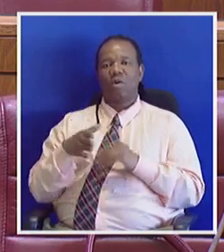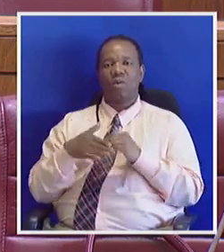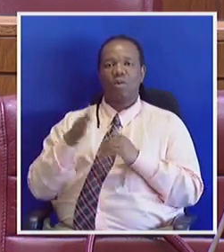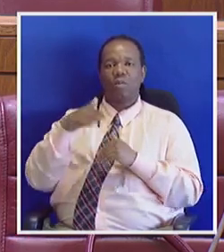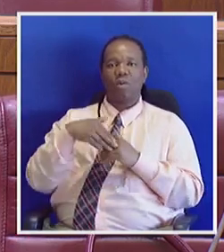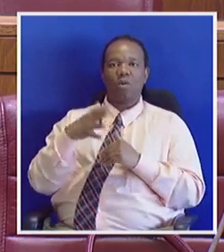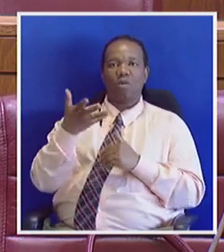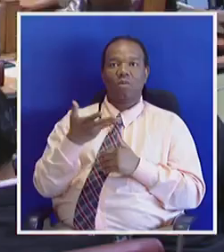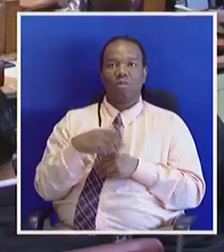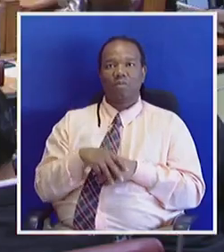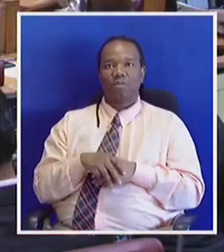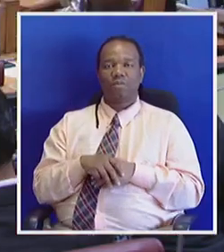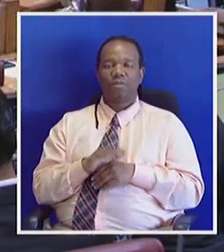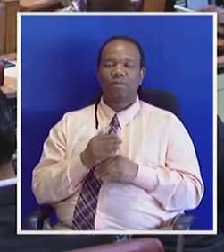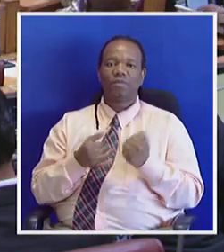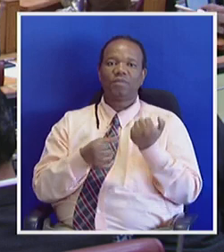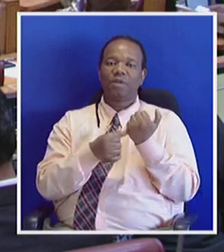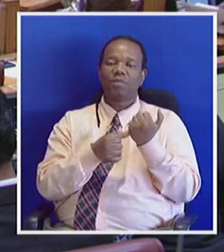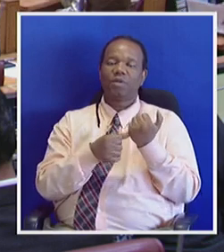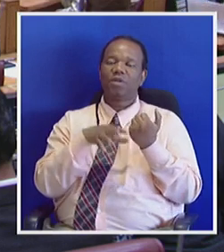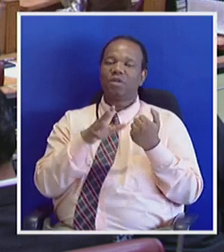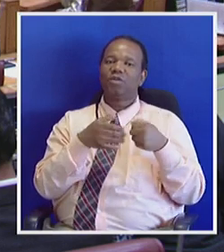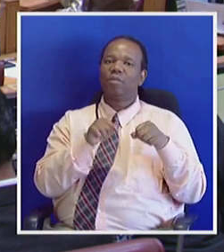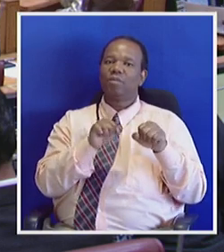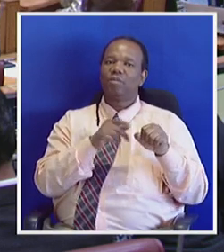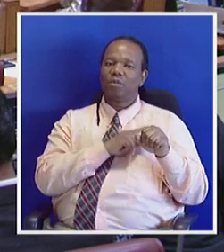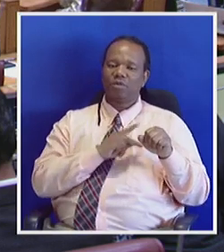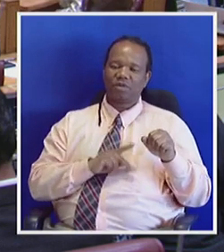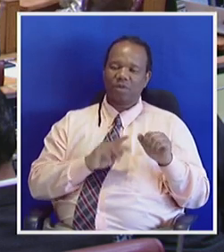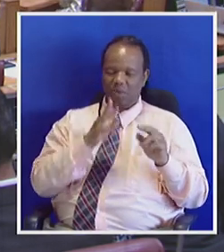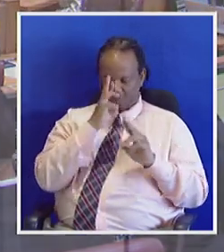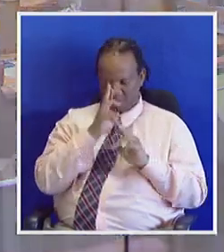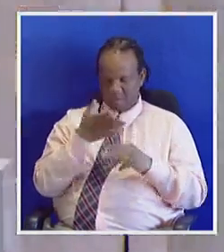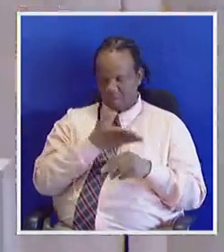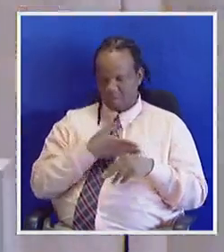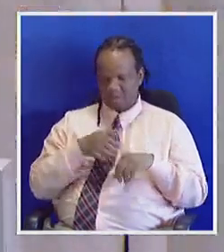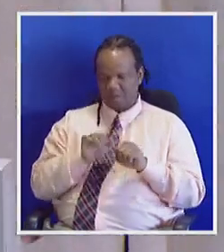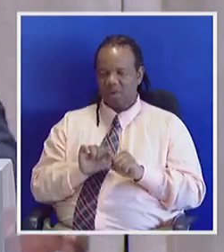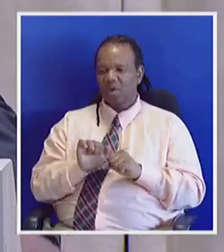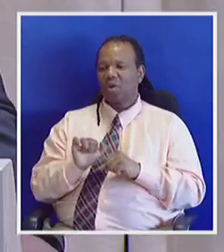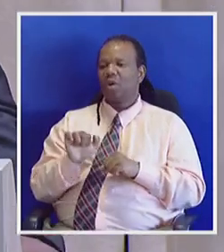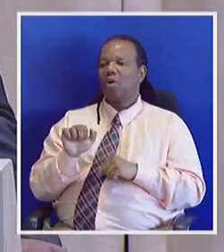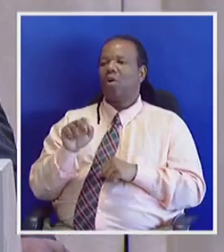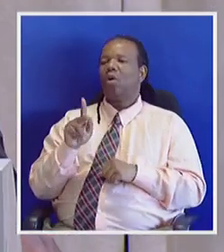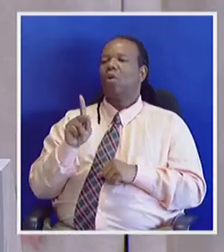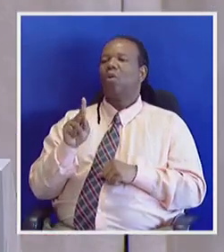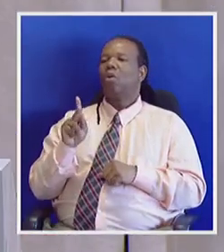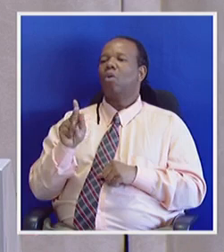Deputy President. Honorable Madam Chair, Honorable Koni, you'll be pleased to know